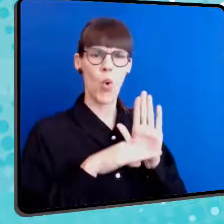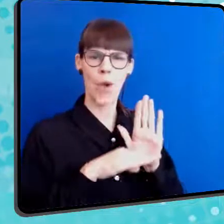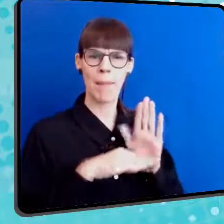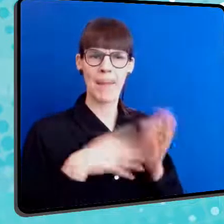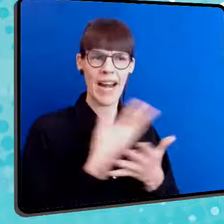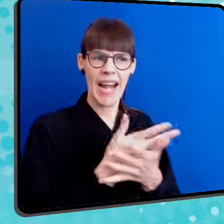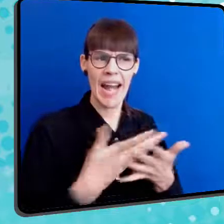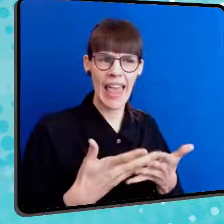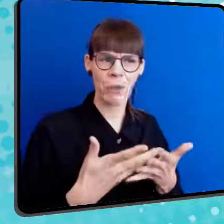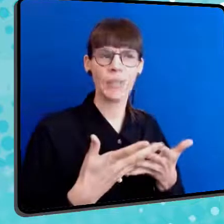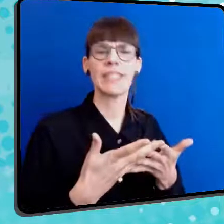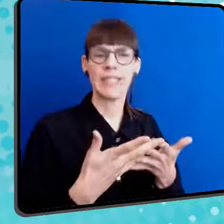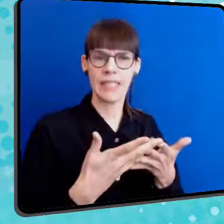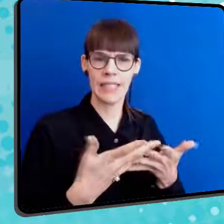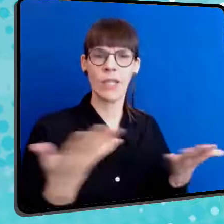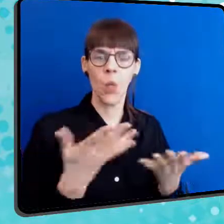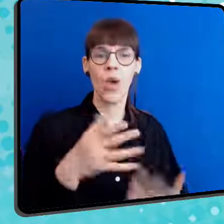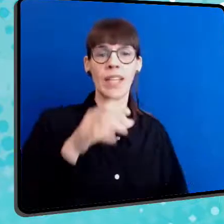was SQL.